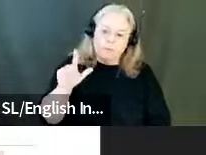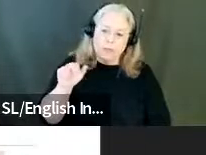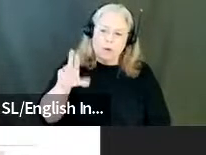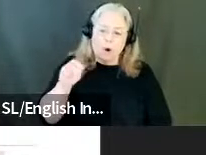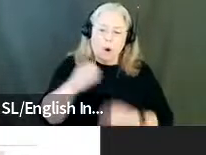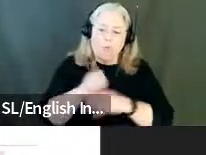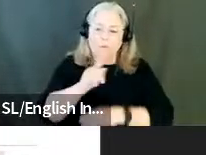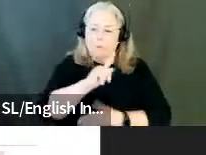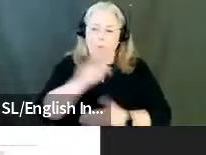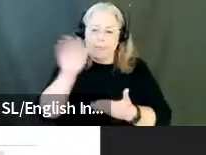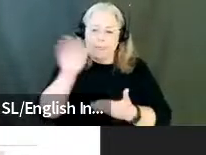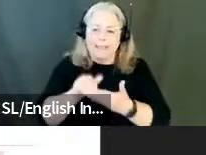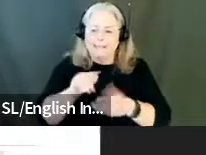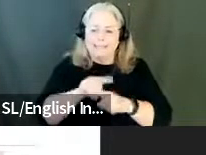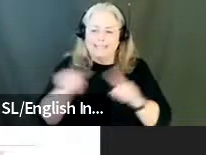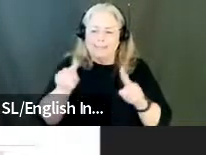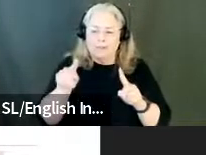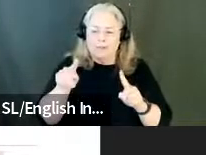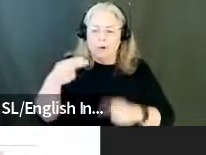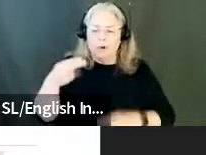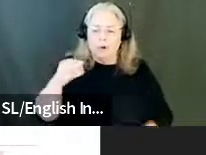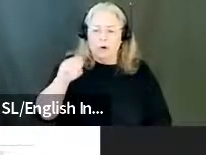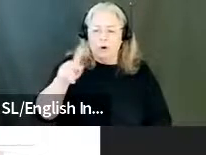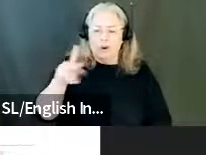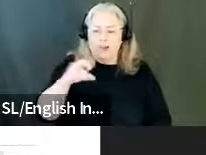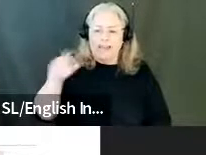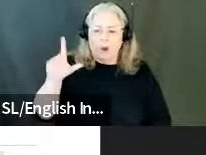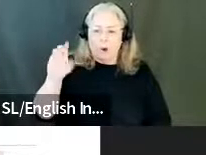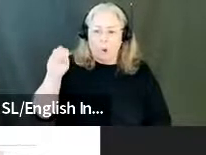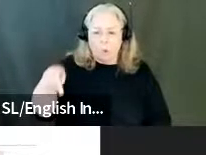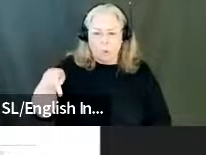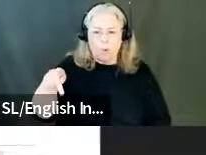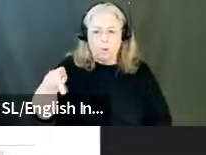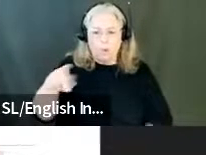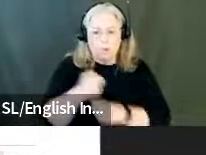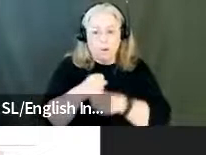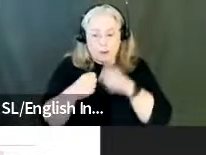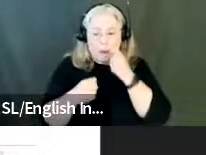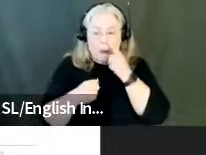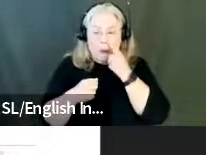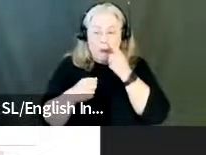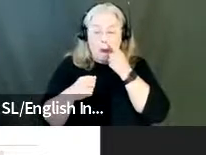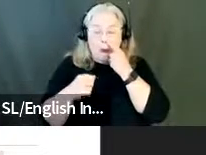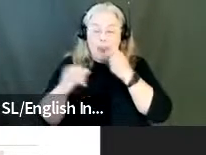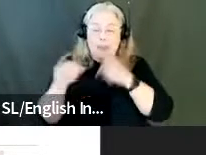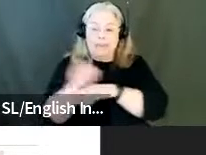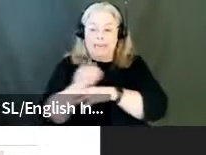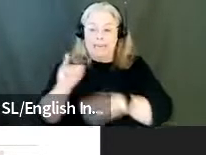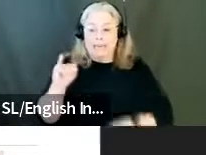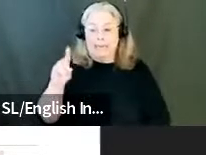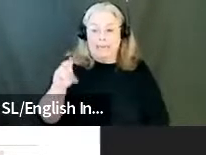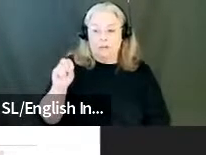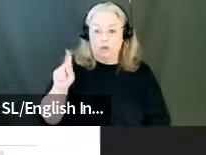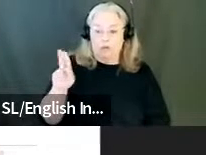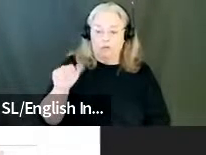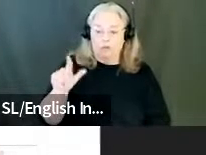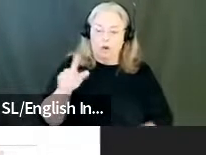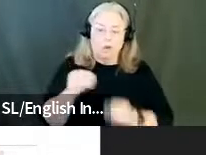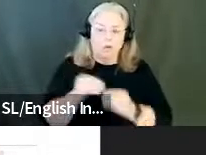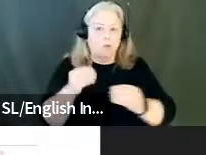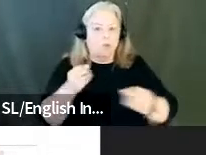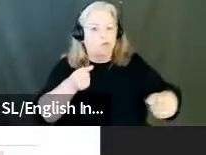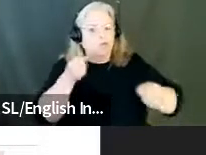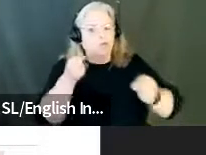over 1,000 different hook and loop products, and that the industrial Velcro is the